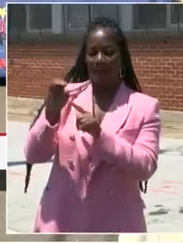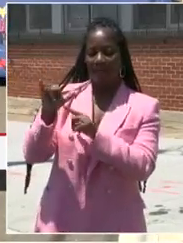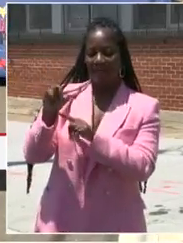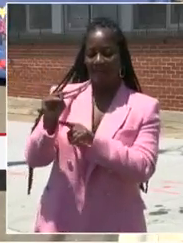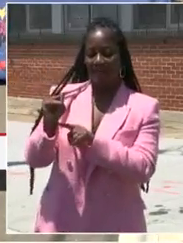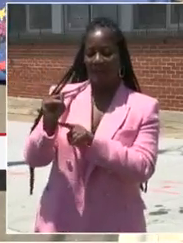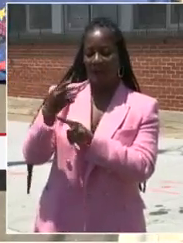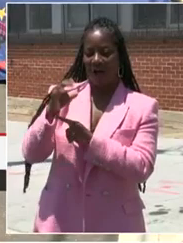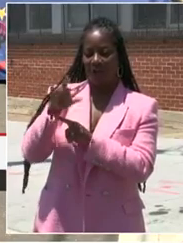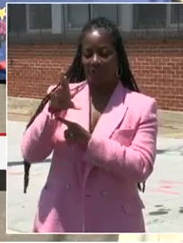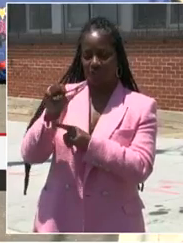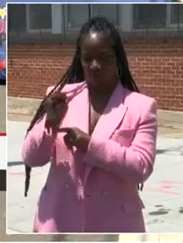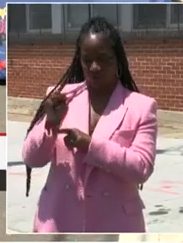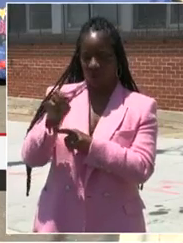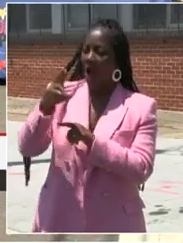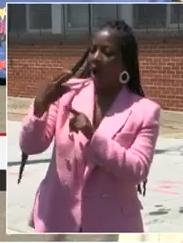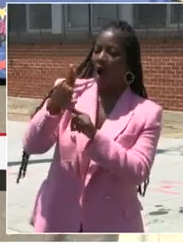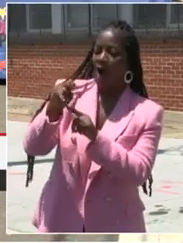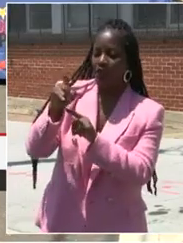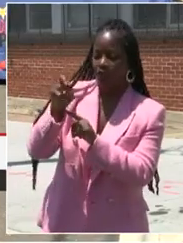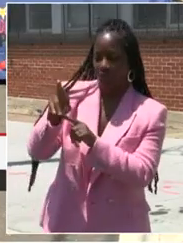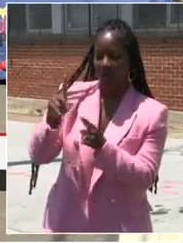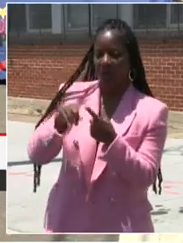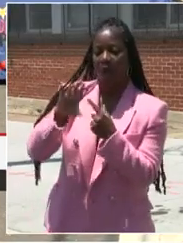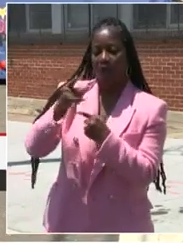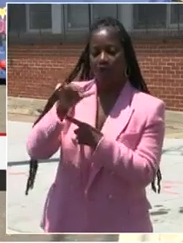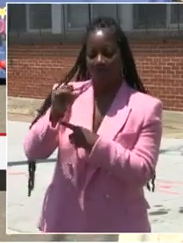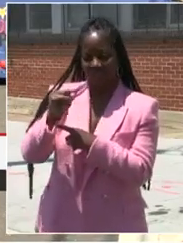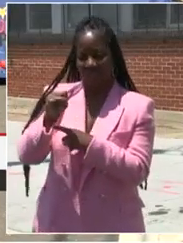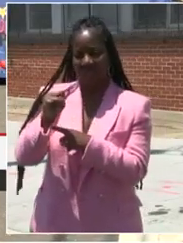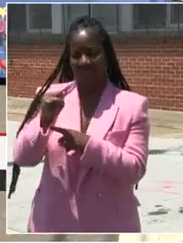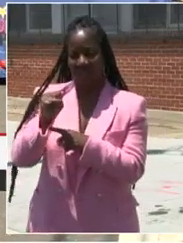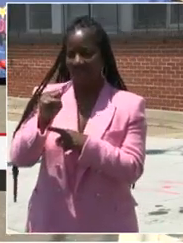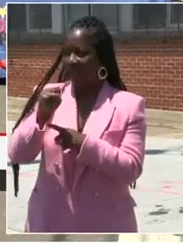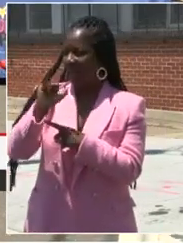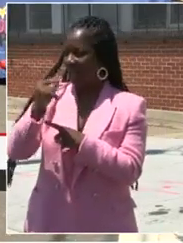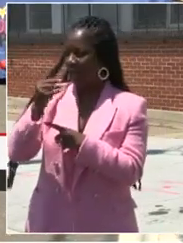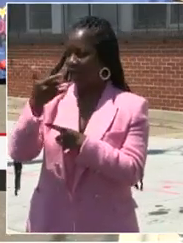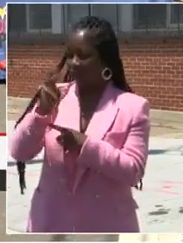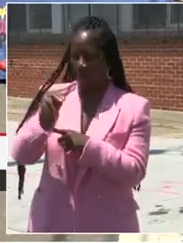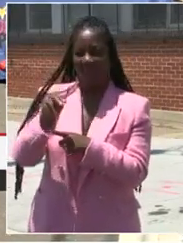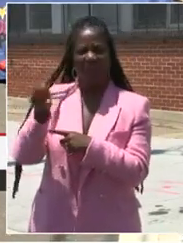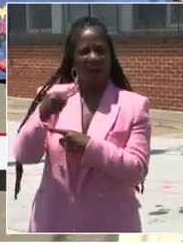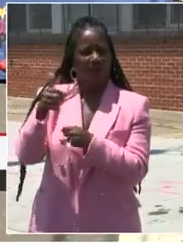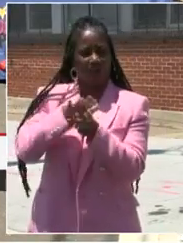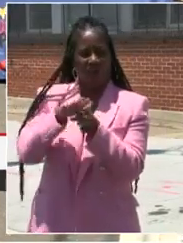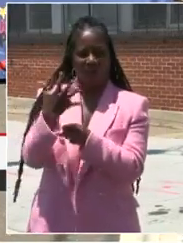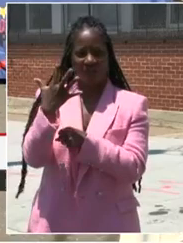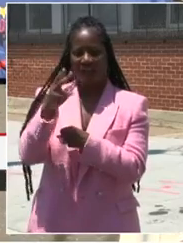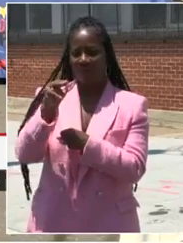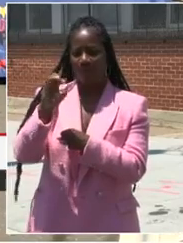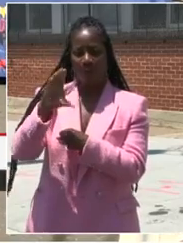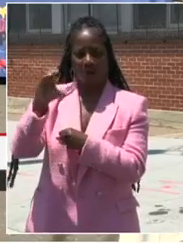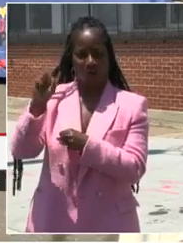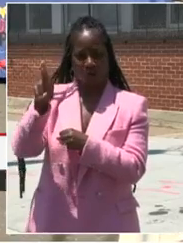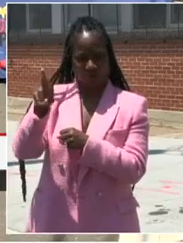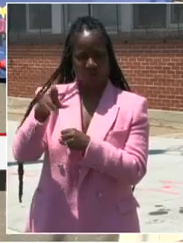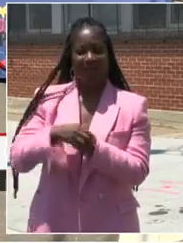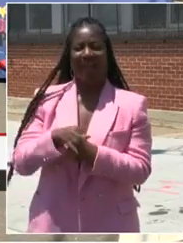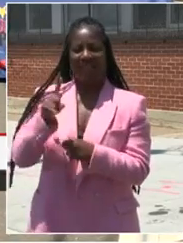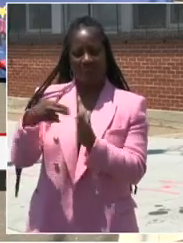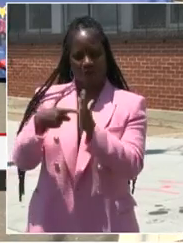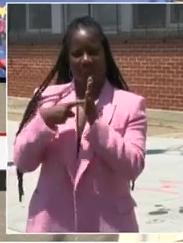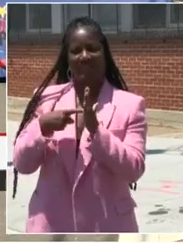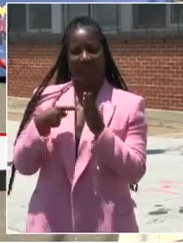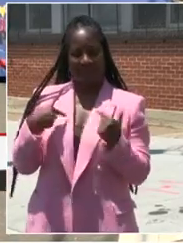Ward 5 Moker. And Chris Ingram, the other Ward 5 Moker. Where's Chris? So you see those guys in Ward 5, they represent